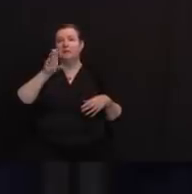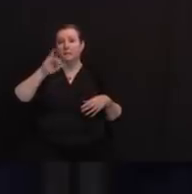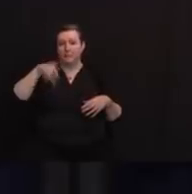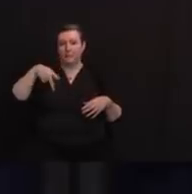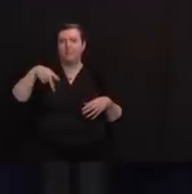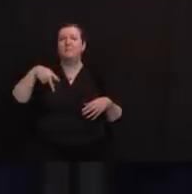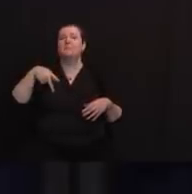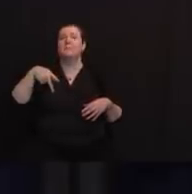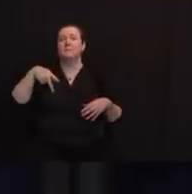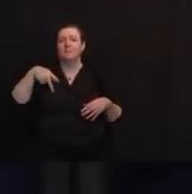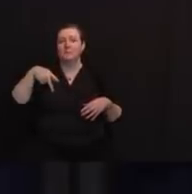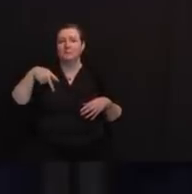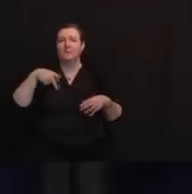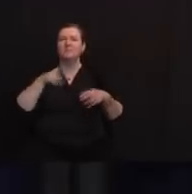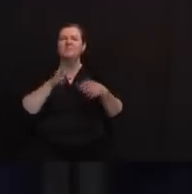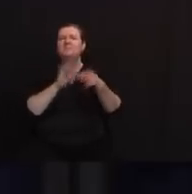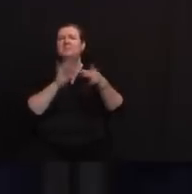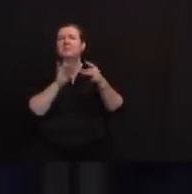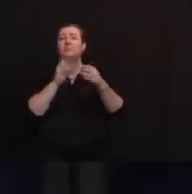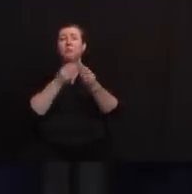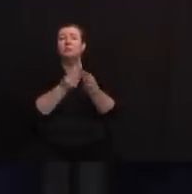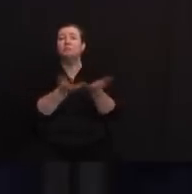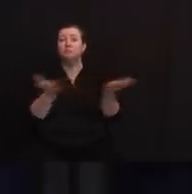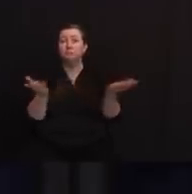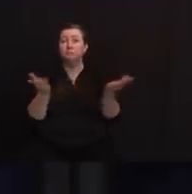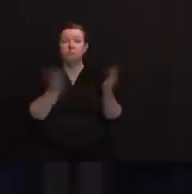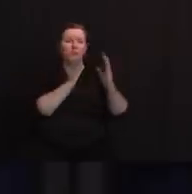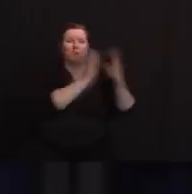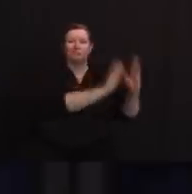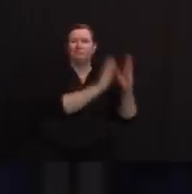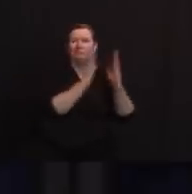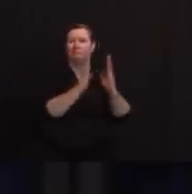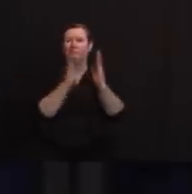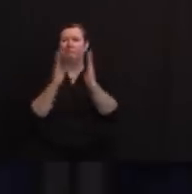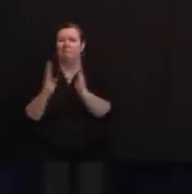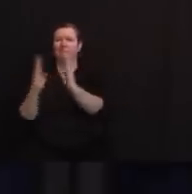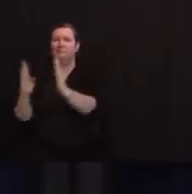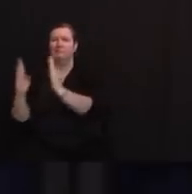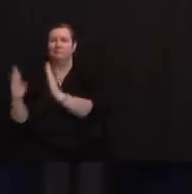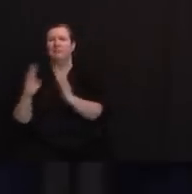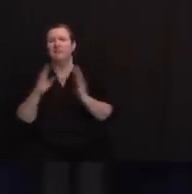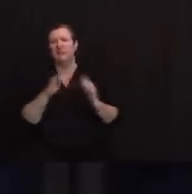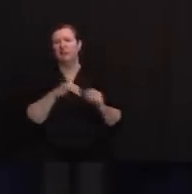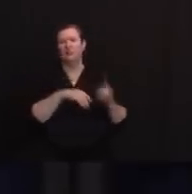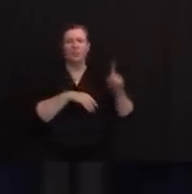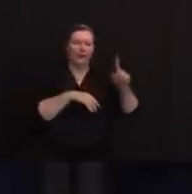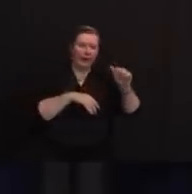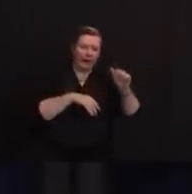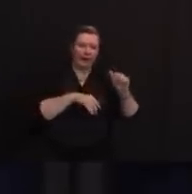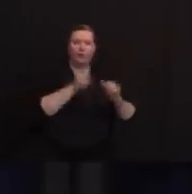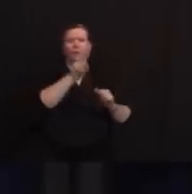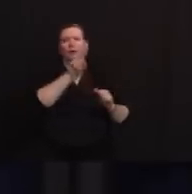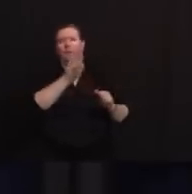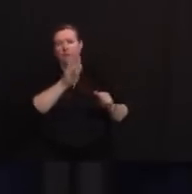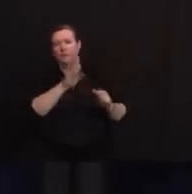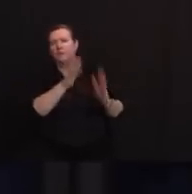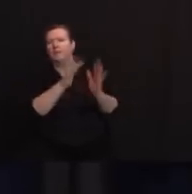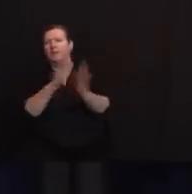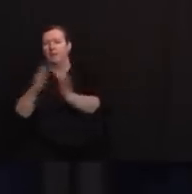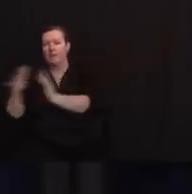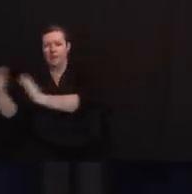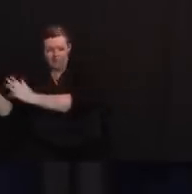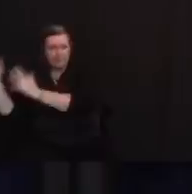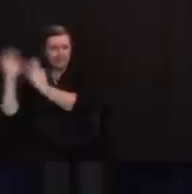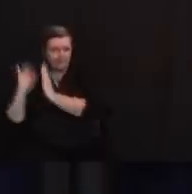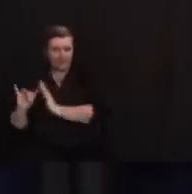offered in a phased approach. ACIP defines frontline essential workers as the subset of essential